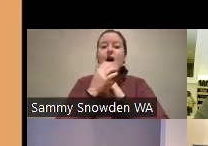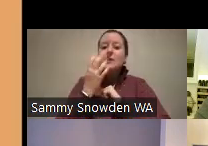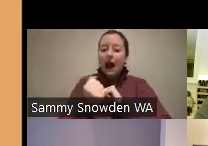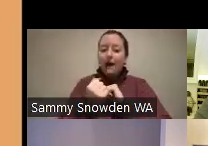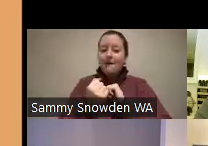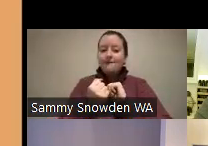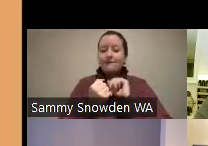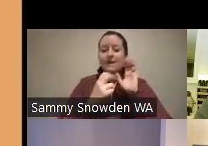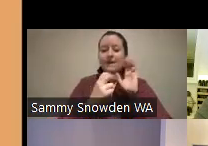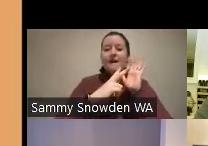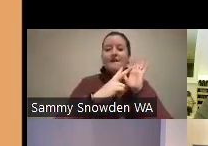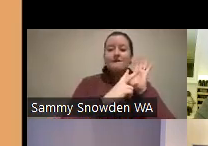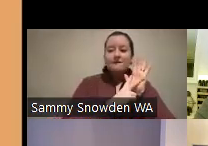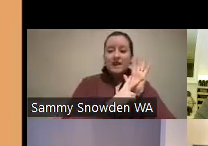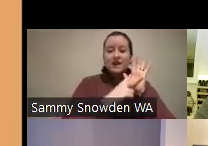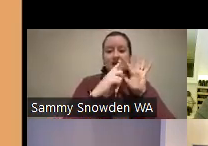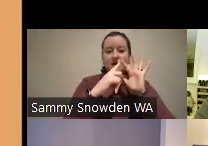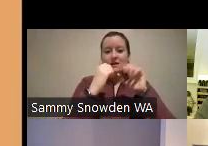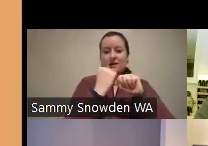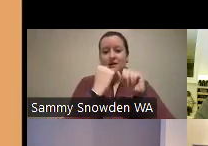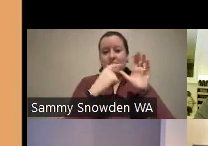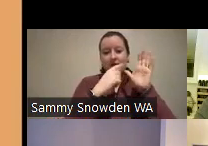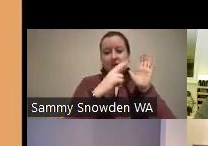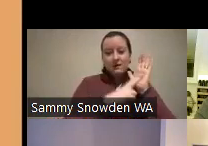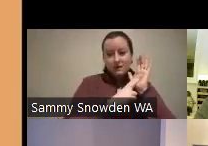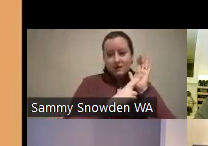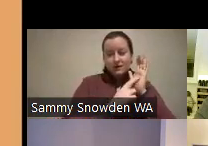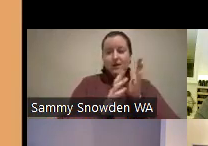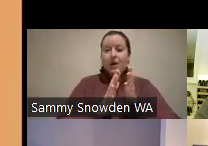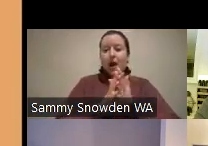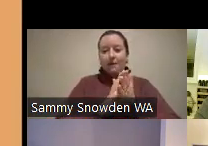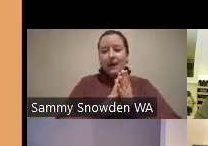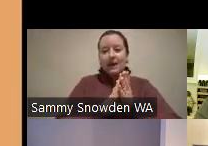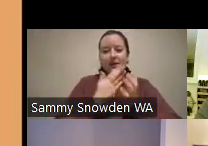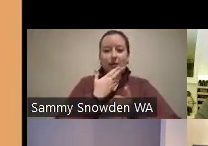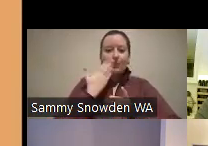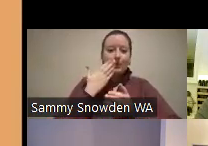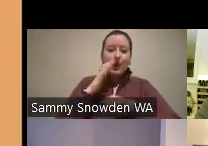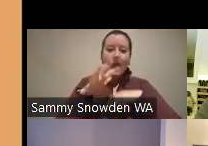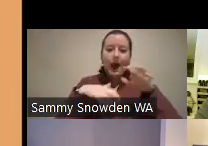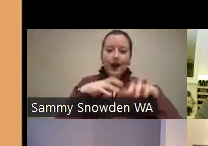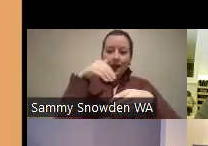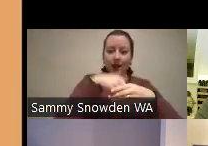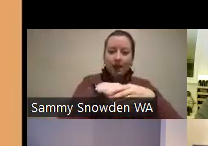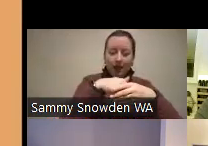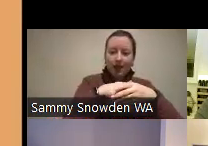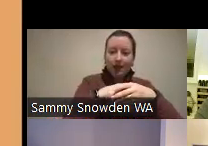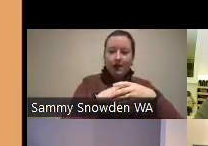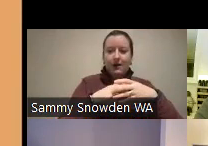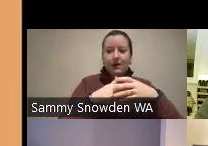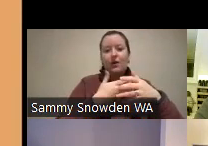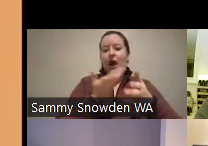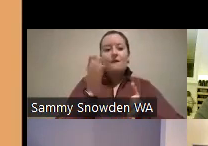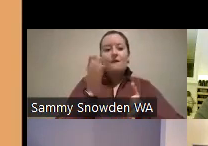which is the vegan version, and it has 20 micrograms of vitamin D, 40 milligrams of vitamin